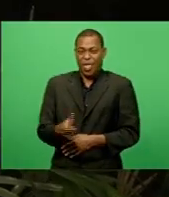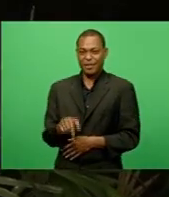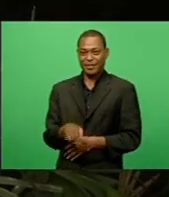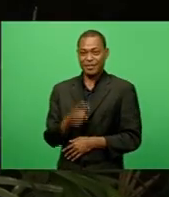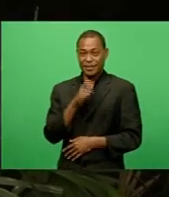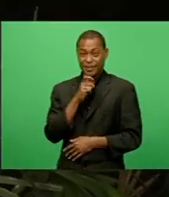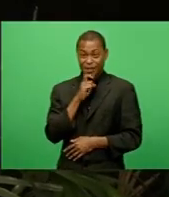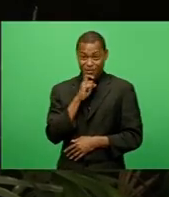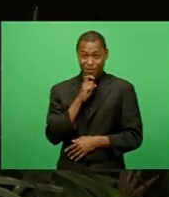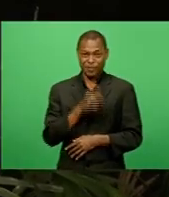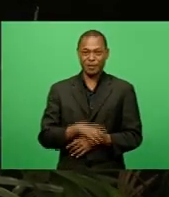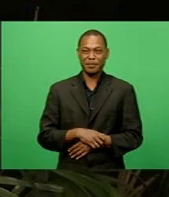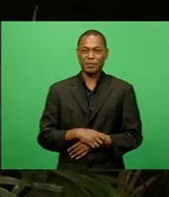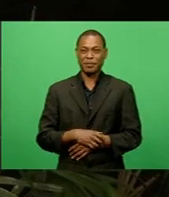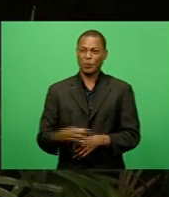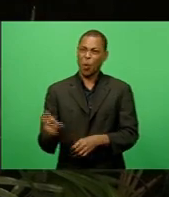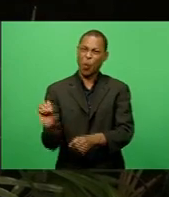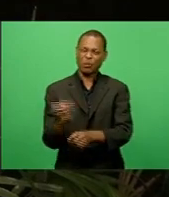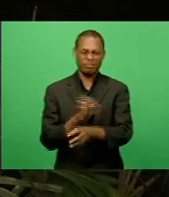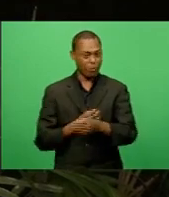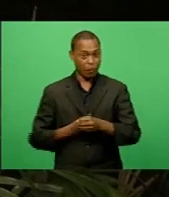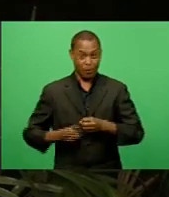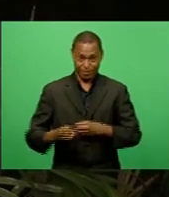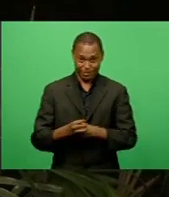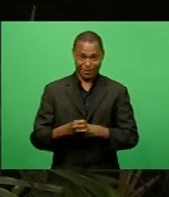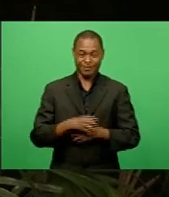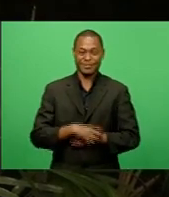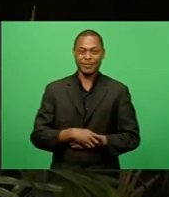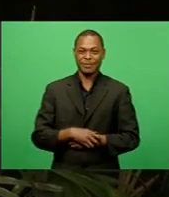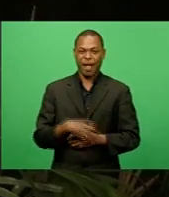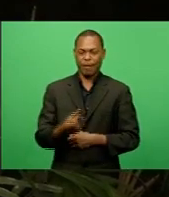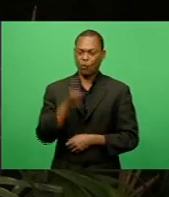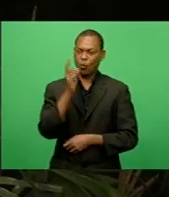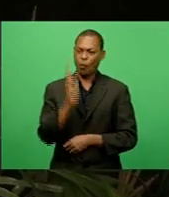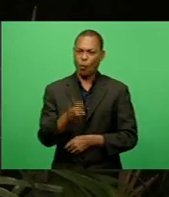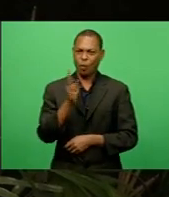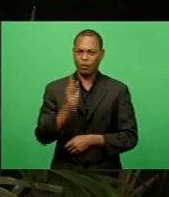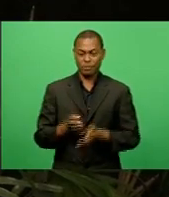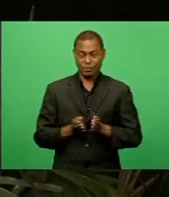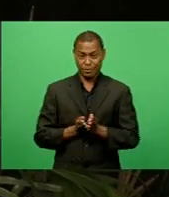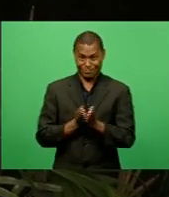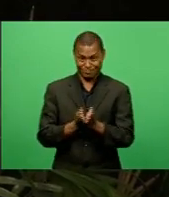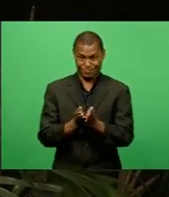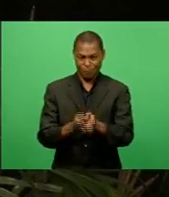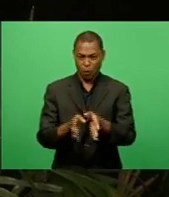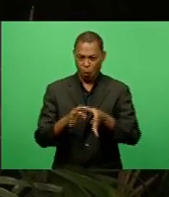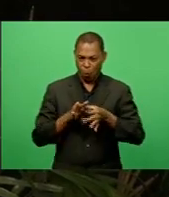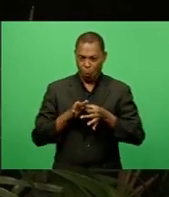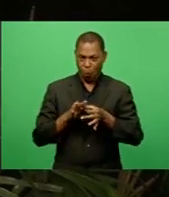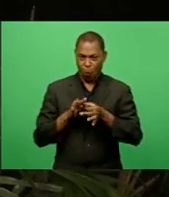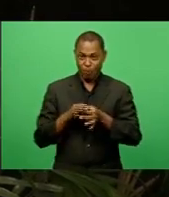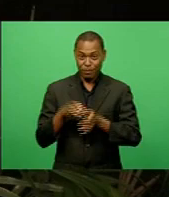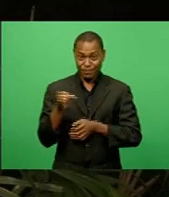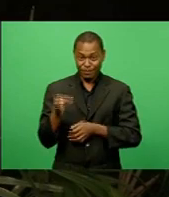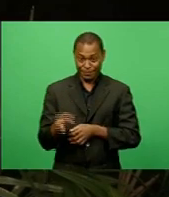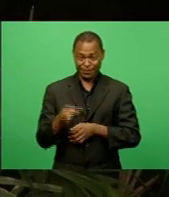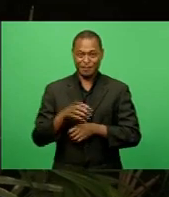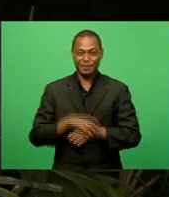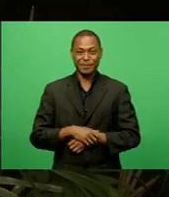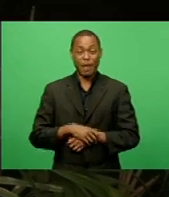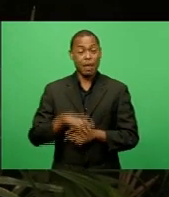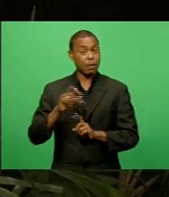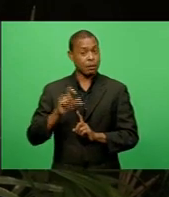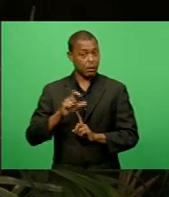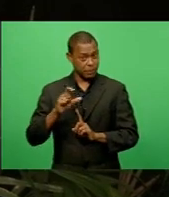Maritime Safety Authority of Fiji has put out a warning to ship owners, ship operators, ship agents,